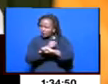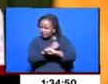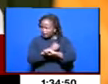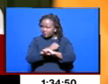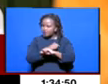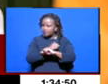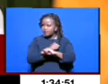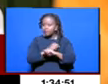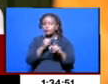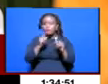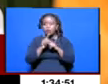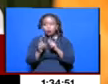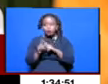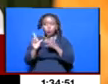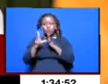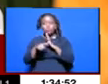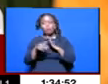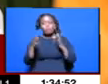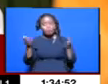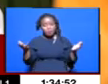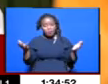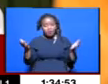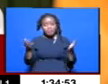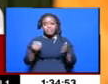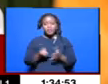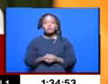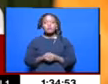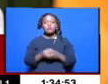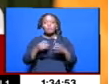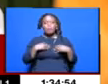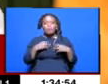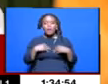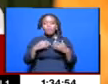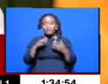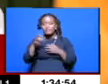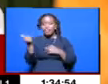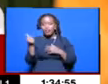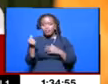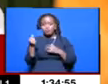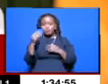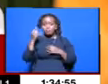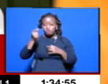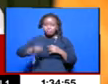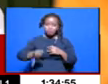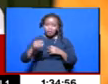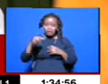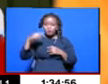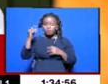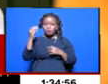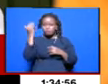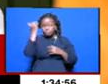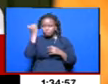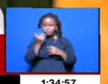And then turning to the finding by the Court of Appeal, I find similar